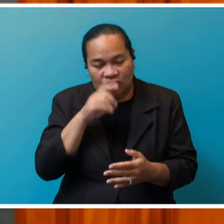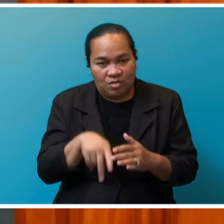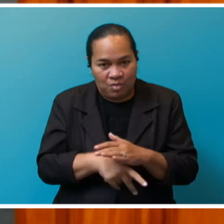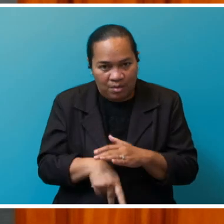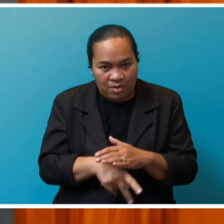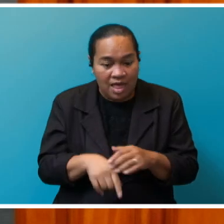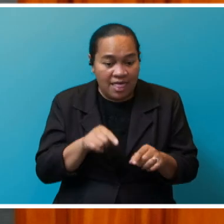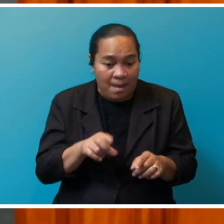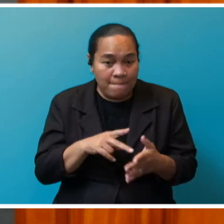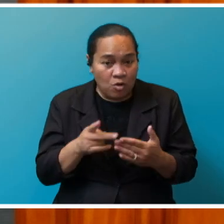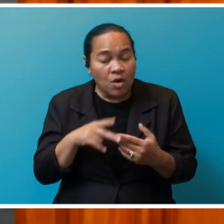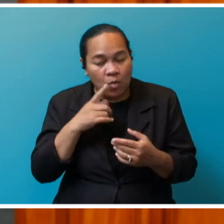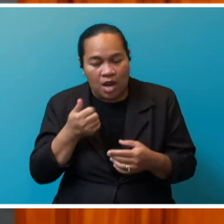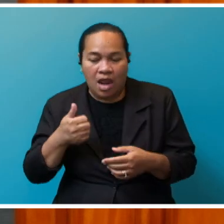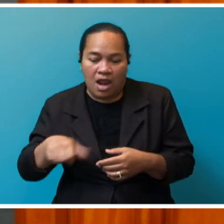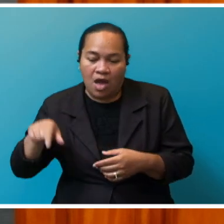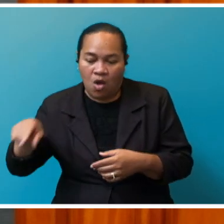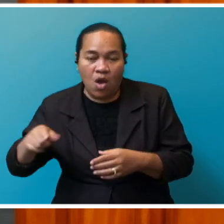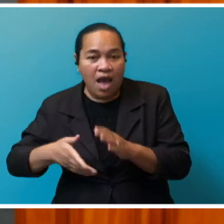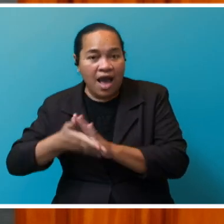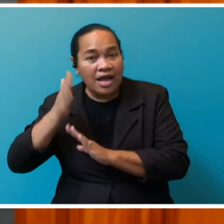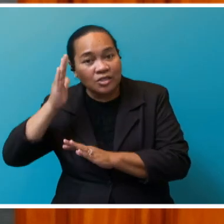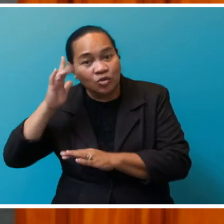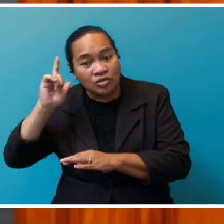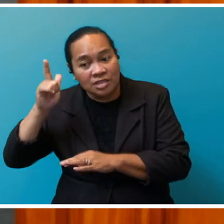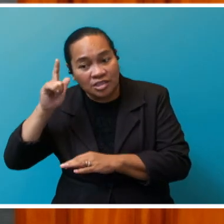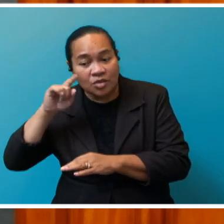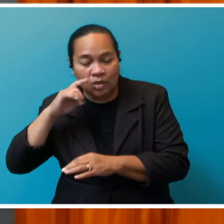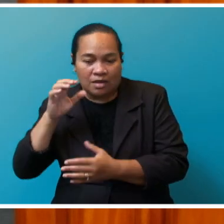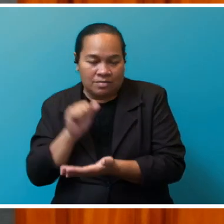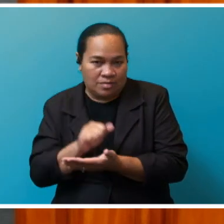program allows secondary trained teachers to gain formal qualification